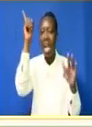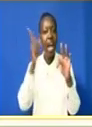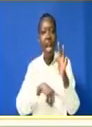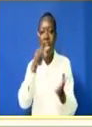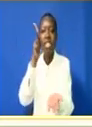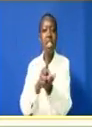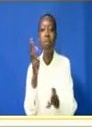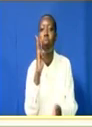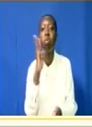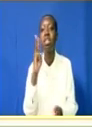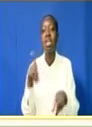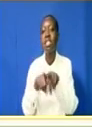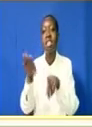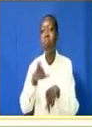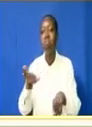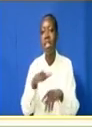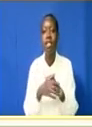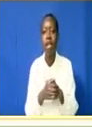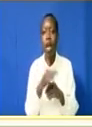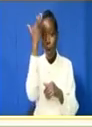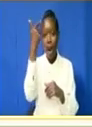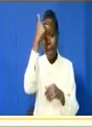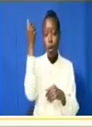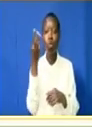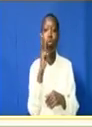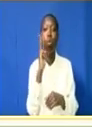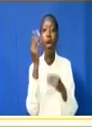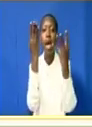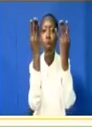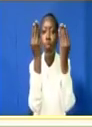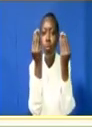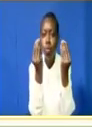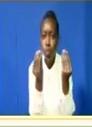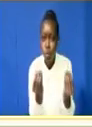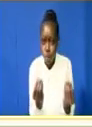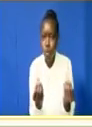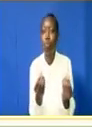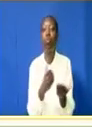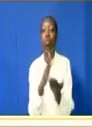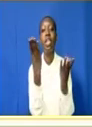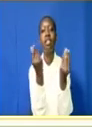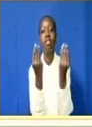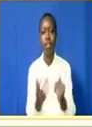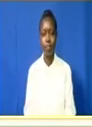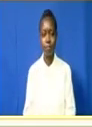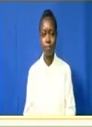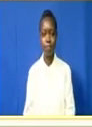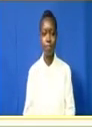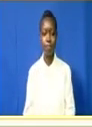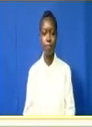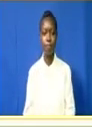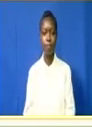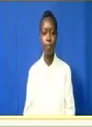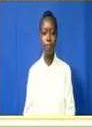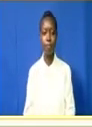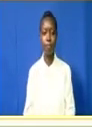drainage. Yes. Now, sand soil has best drainage, poorest retention. Yes, it does not hold water. Okay. Then